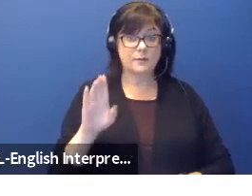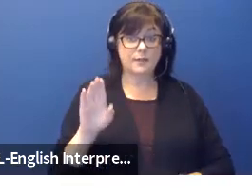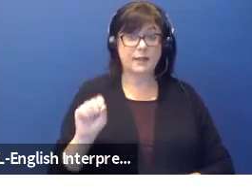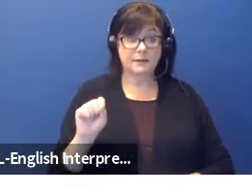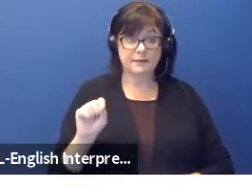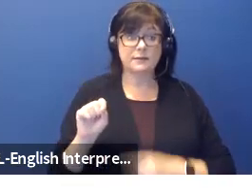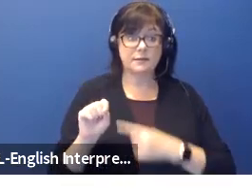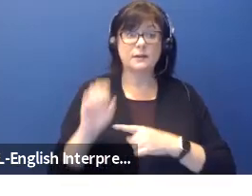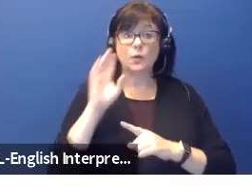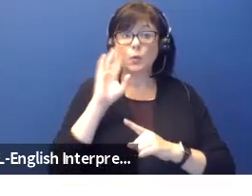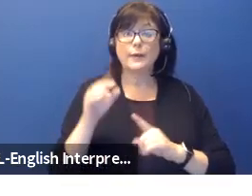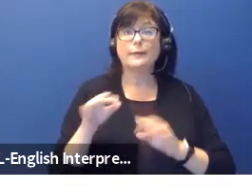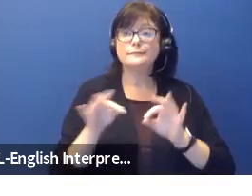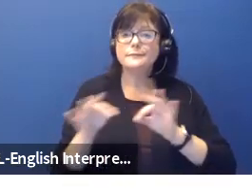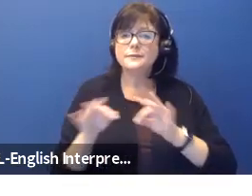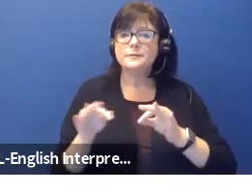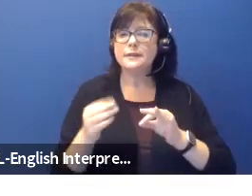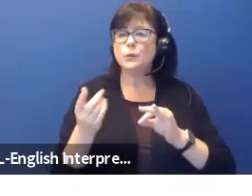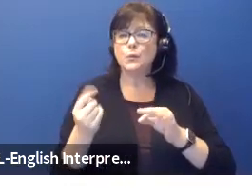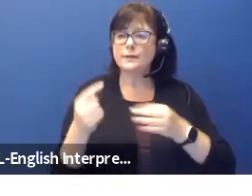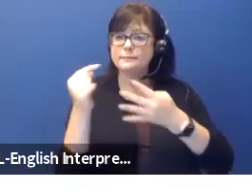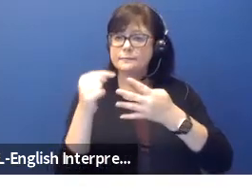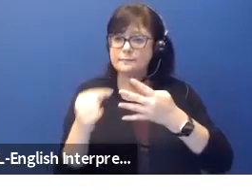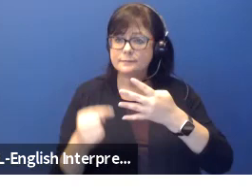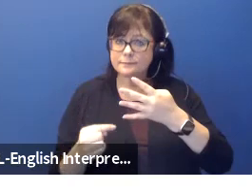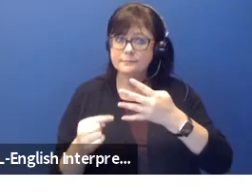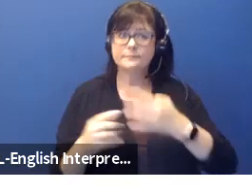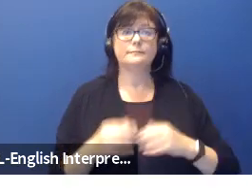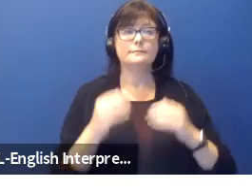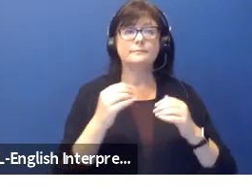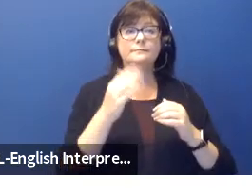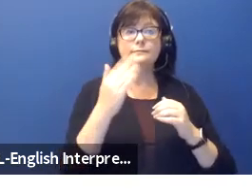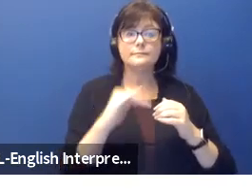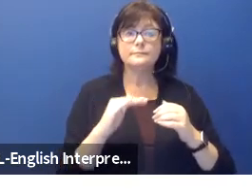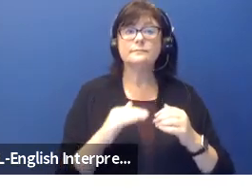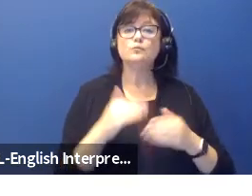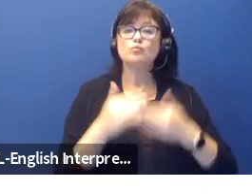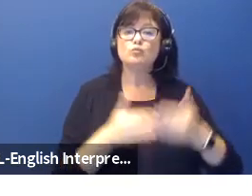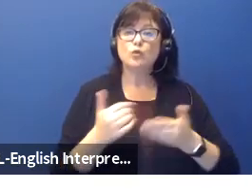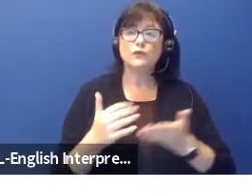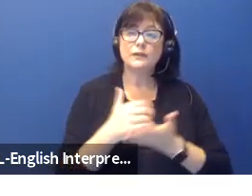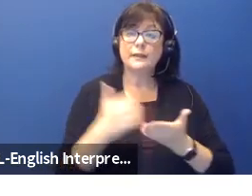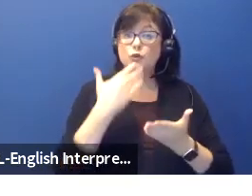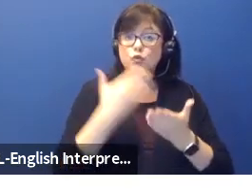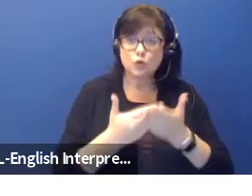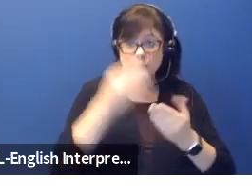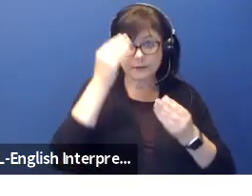what they are and managing the processes around collecting good data.